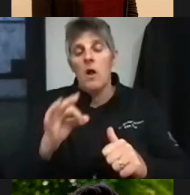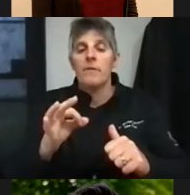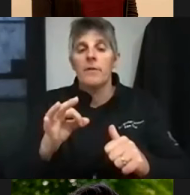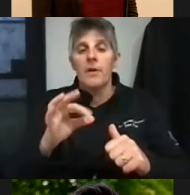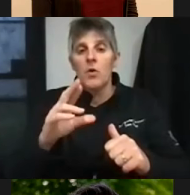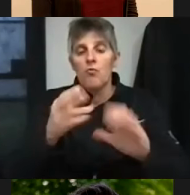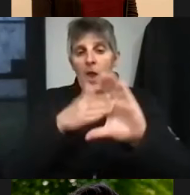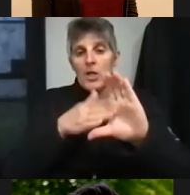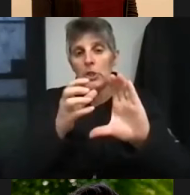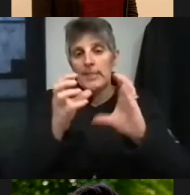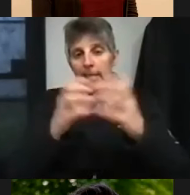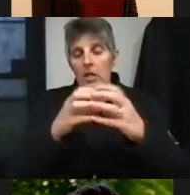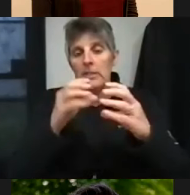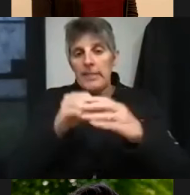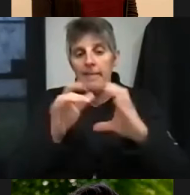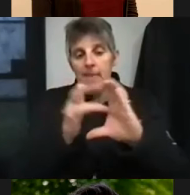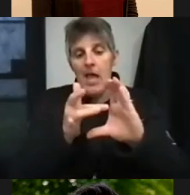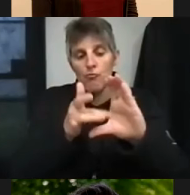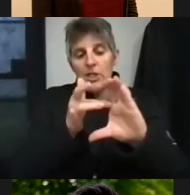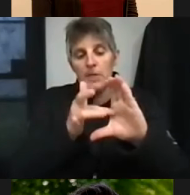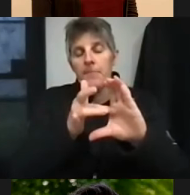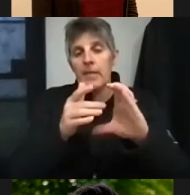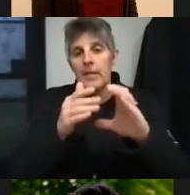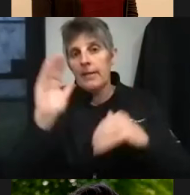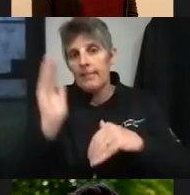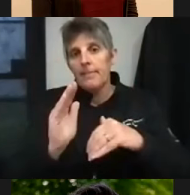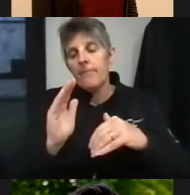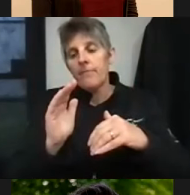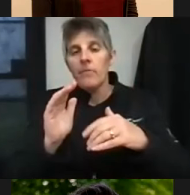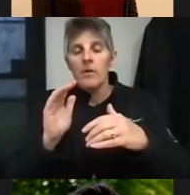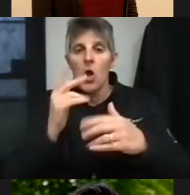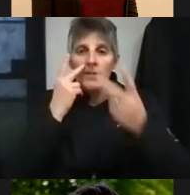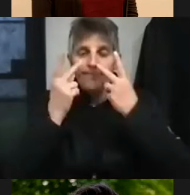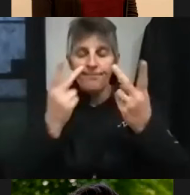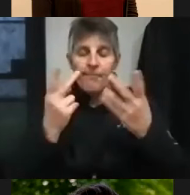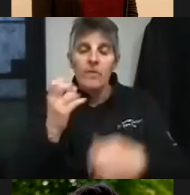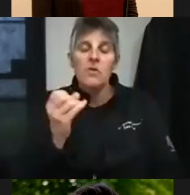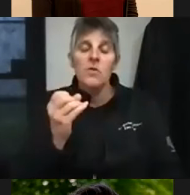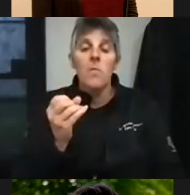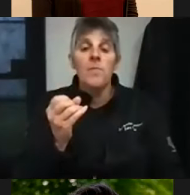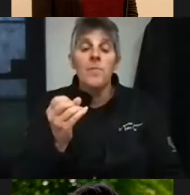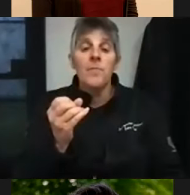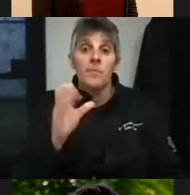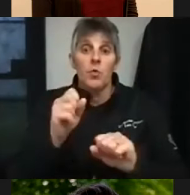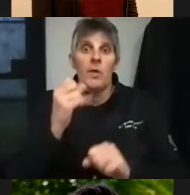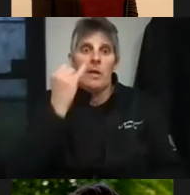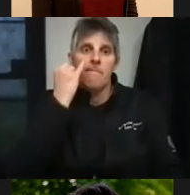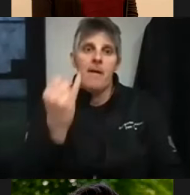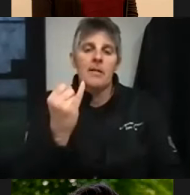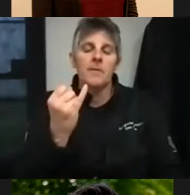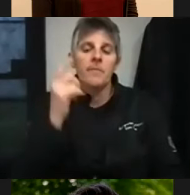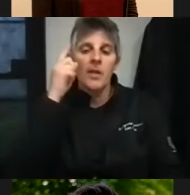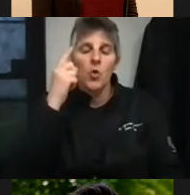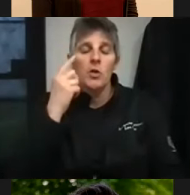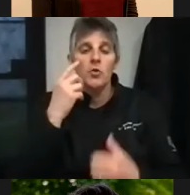retinal cells in the macular region leads to progressive loss of the vision. So we can imagine, in order to